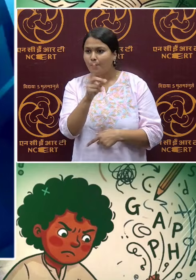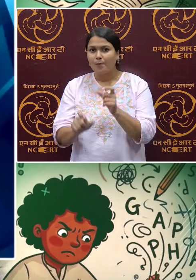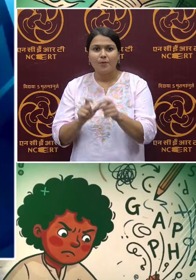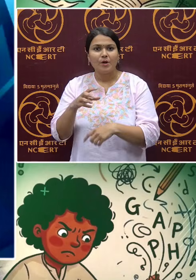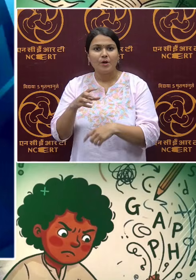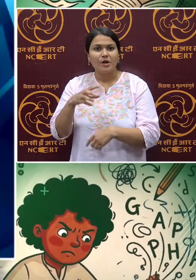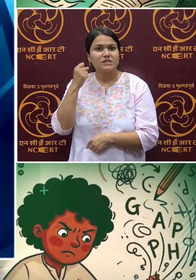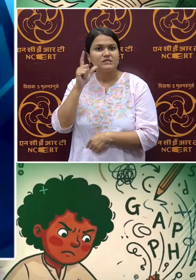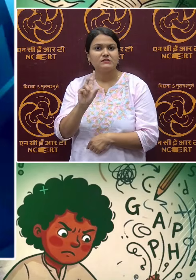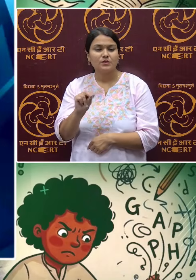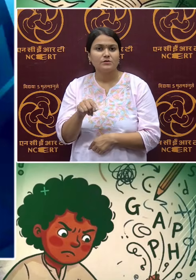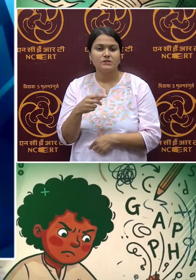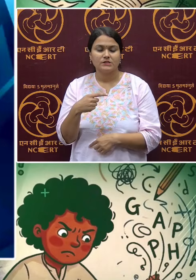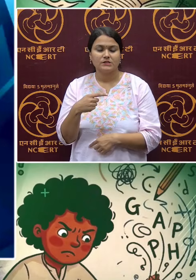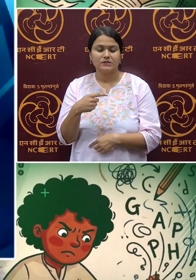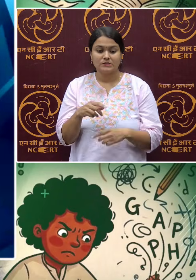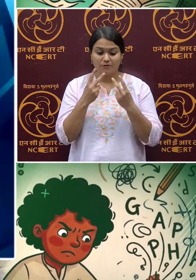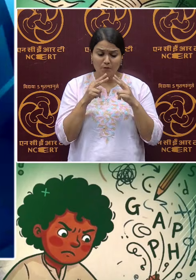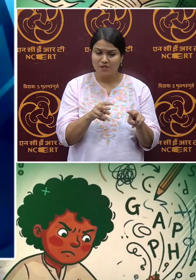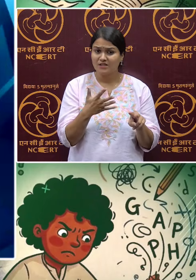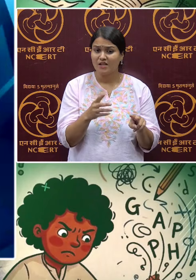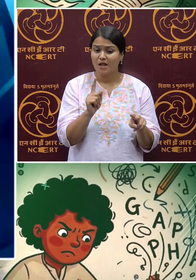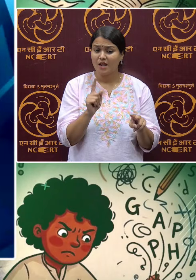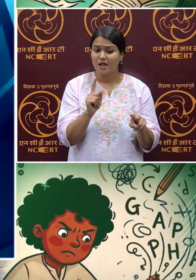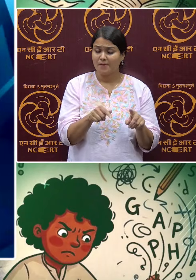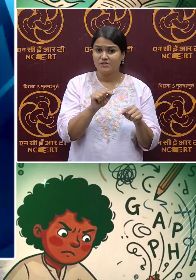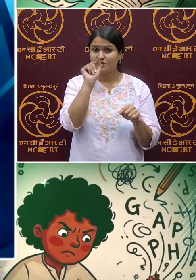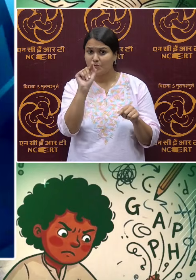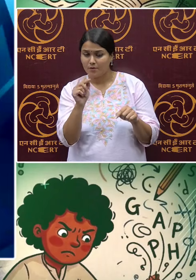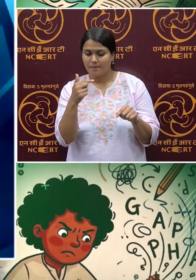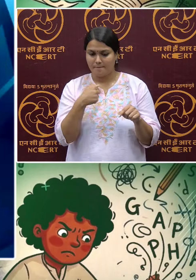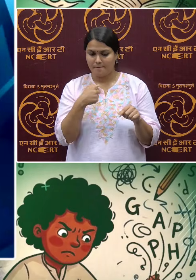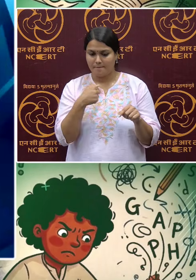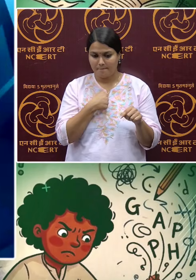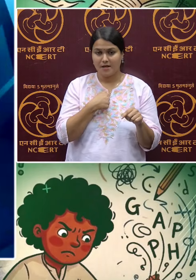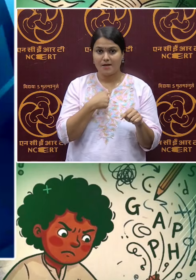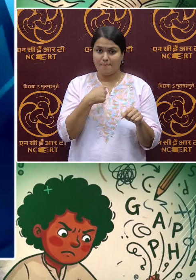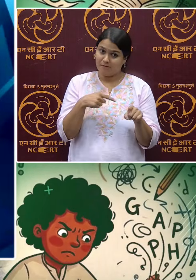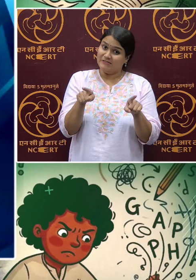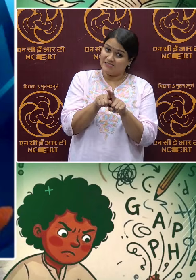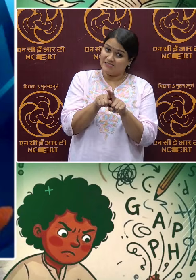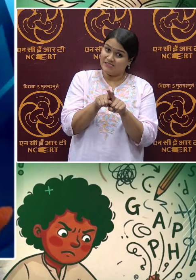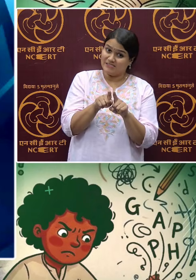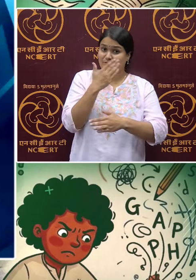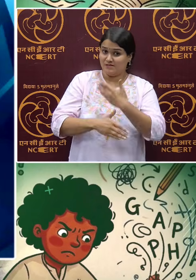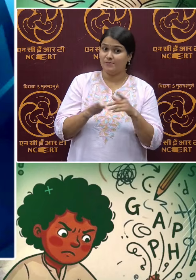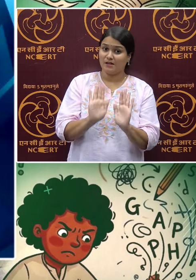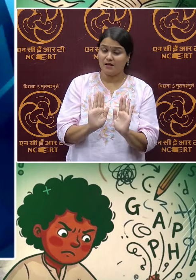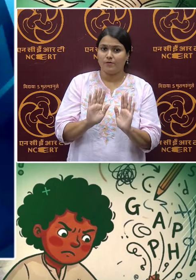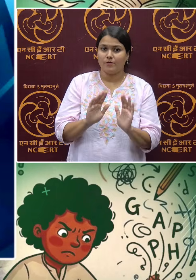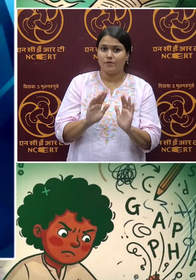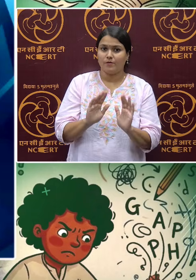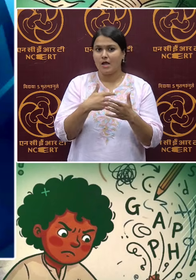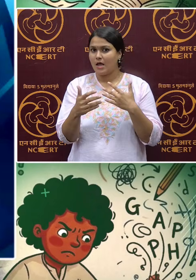told, it is an invisible disability. Yes, So yes. when at this point, when I'm saying I am a dyslexic, then only y'all like anyone